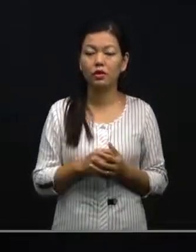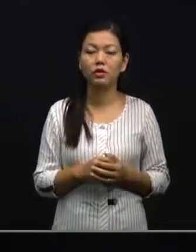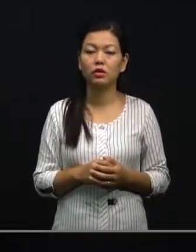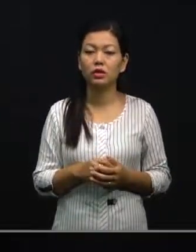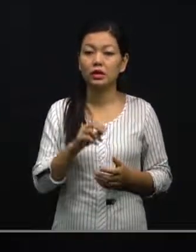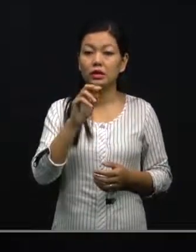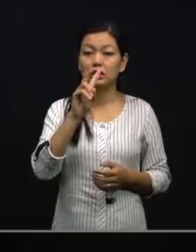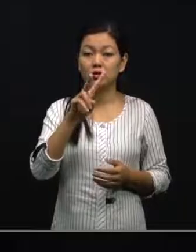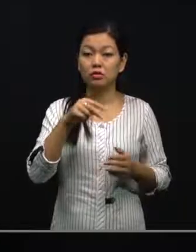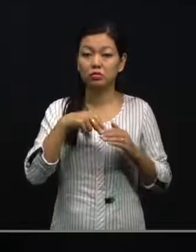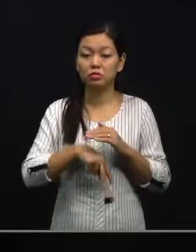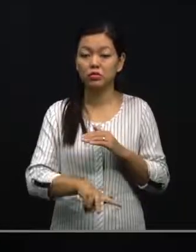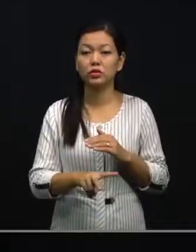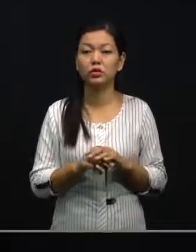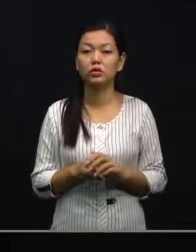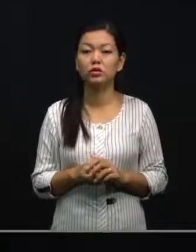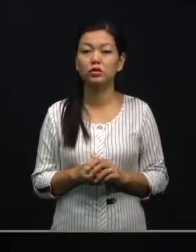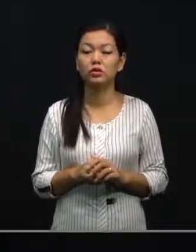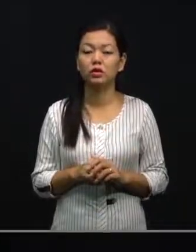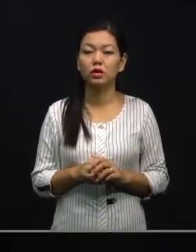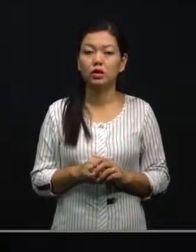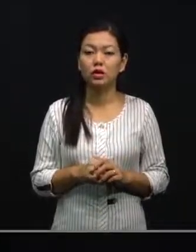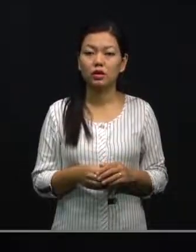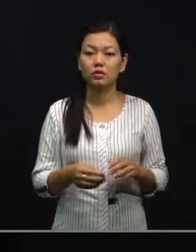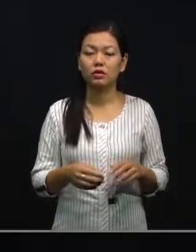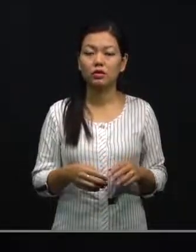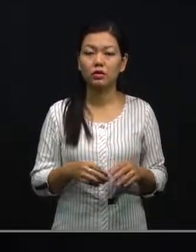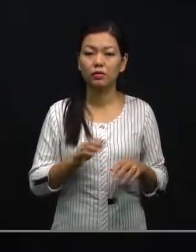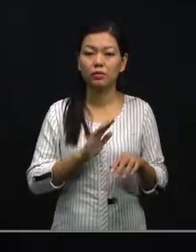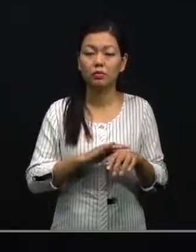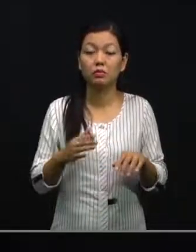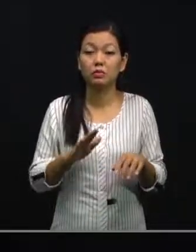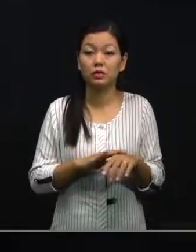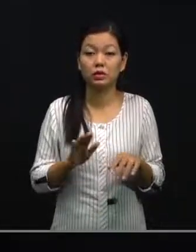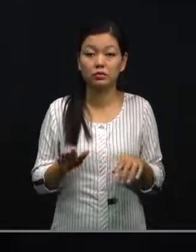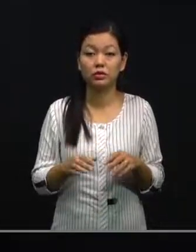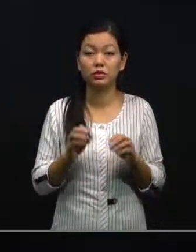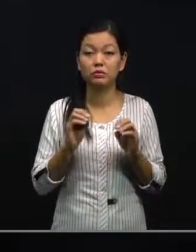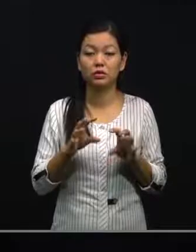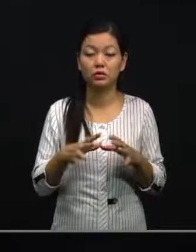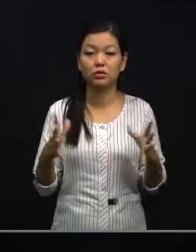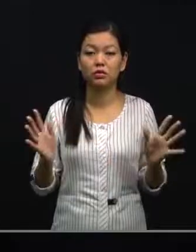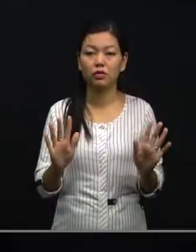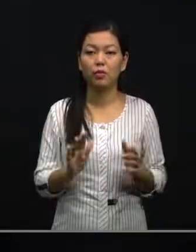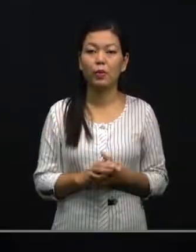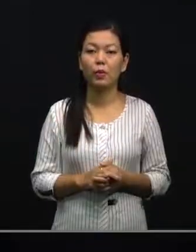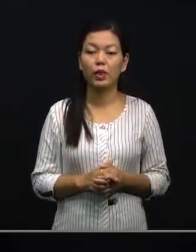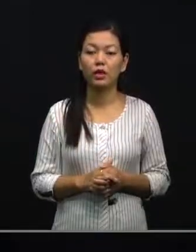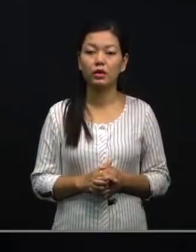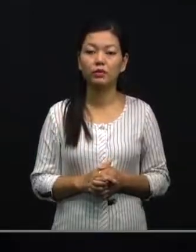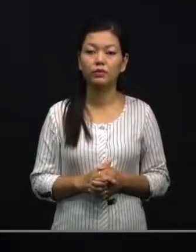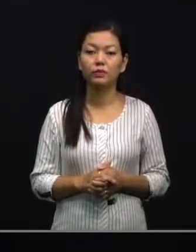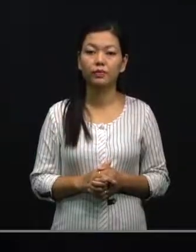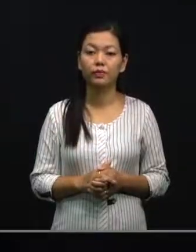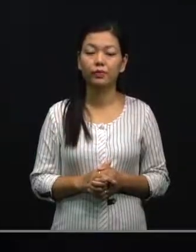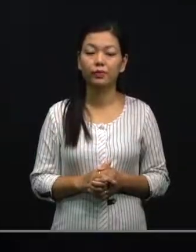of mischievous adventure, and that's why when they get admonished, they probably get hurt as well. So Stars and Stripes are